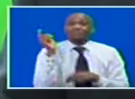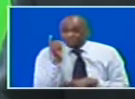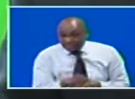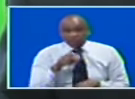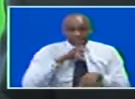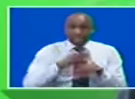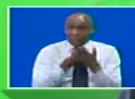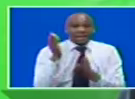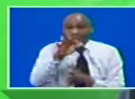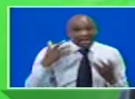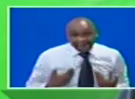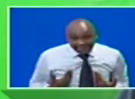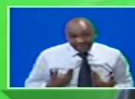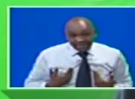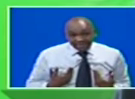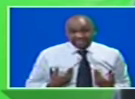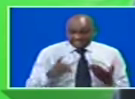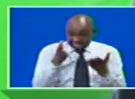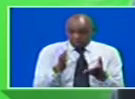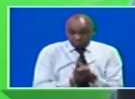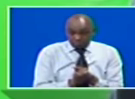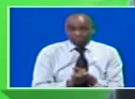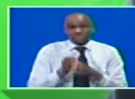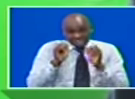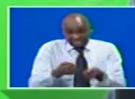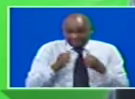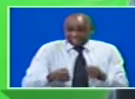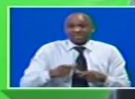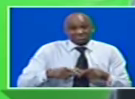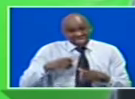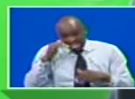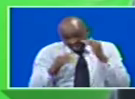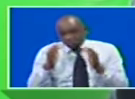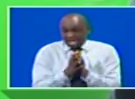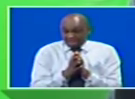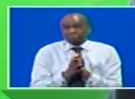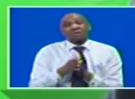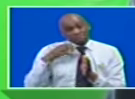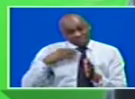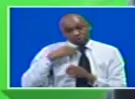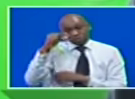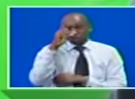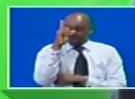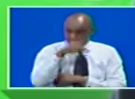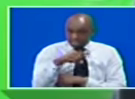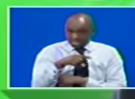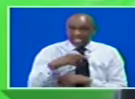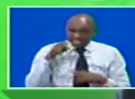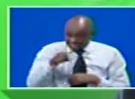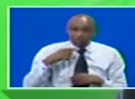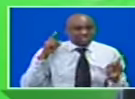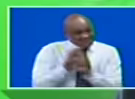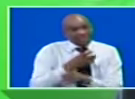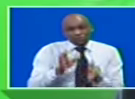get your money back. With our current saving levels of slightly less than 12% to GDP, there was something we had to do